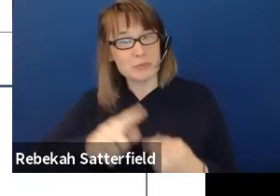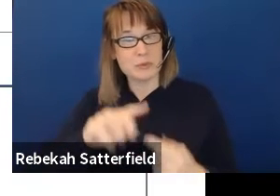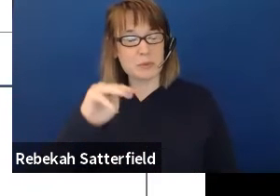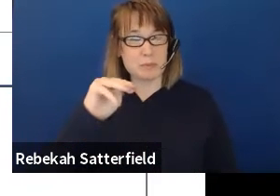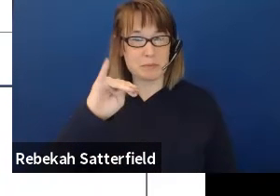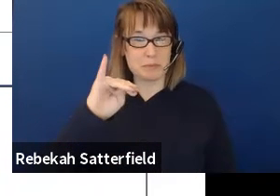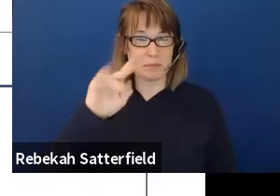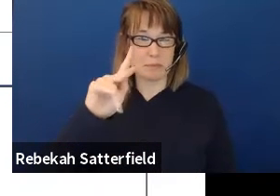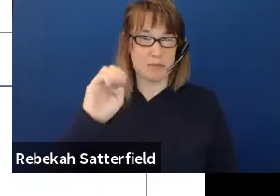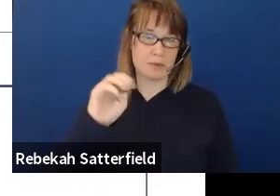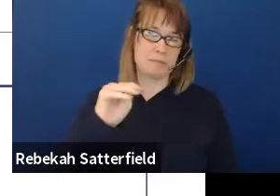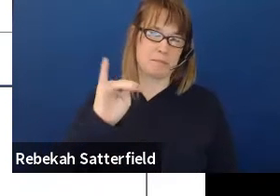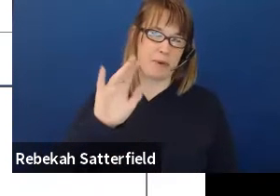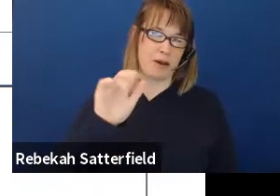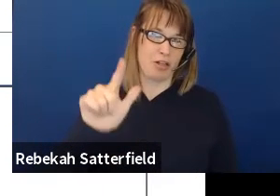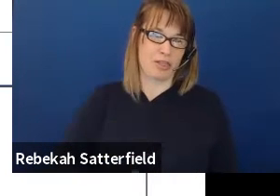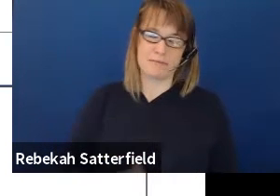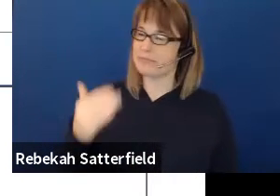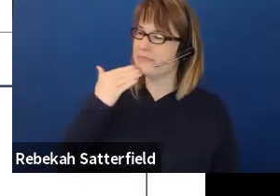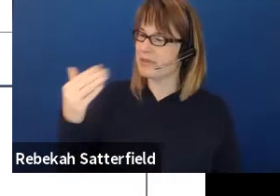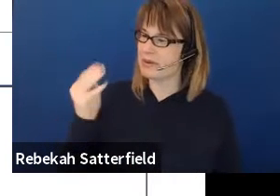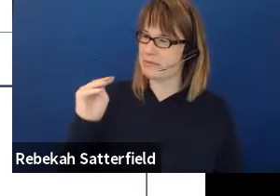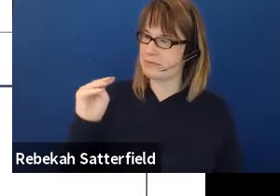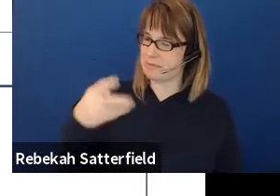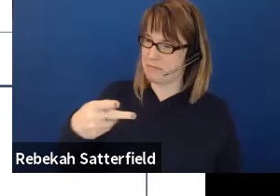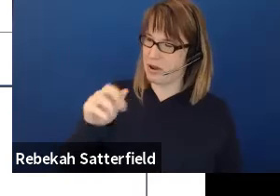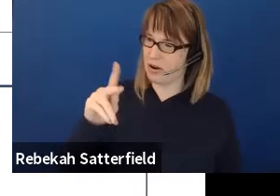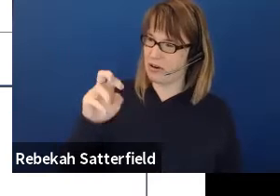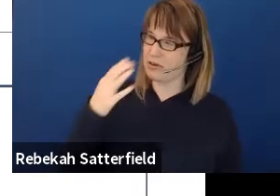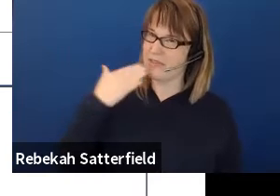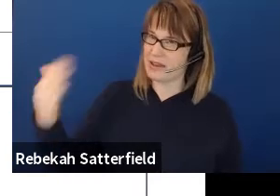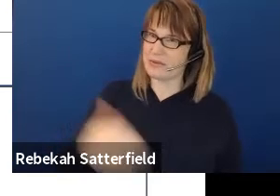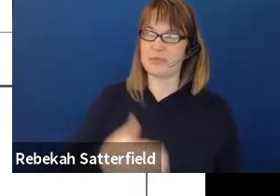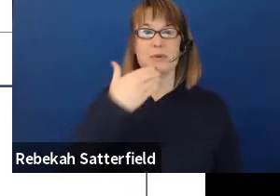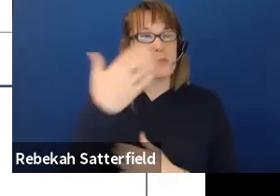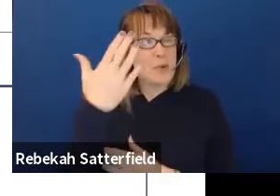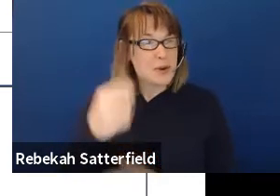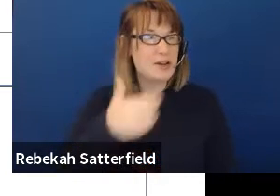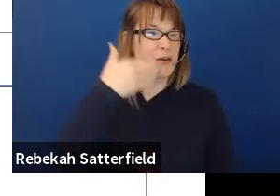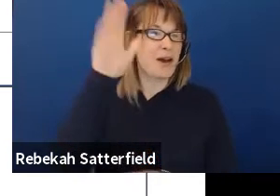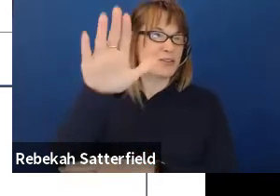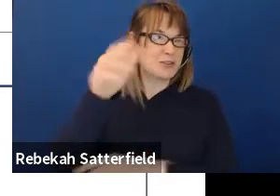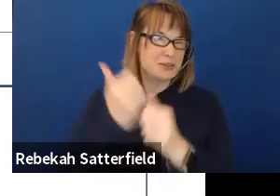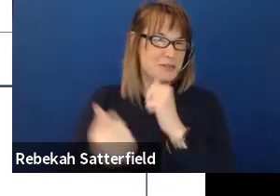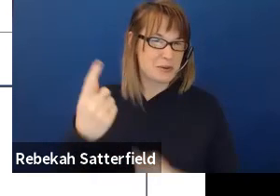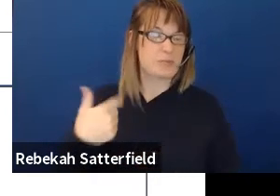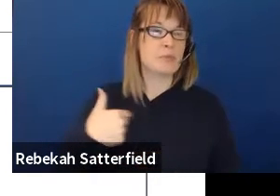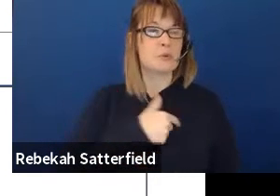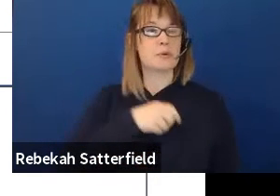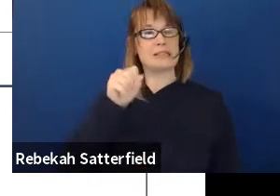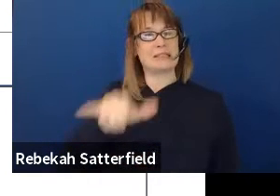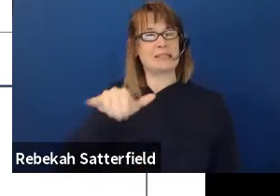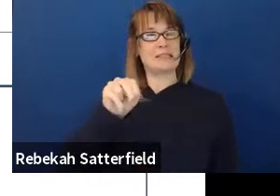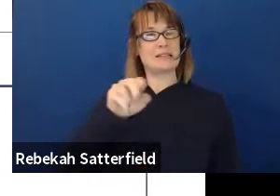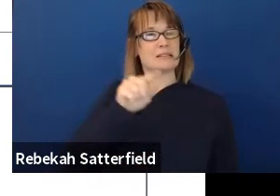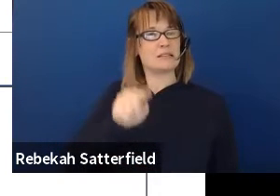Michael. Thank you, Parker. Good morning, good afternoon, everyone. So Cinzy, we are a virtual care